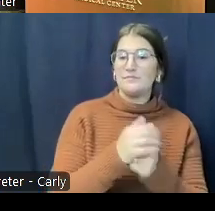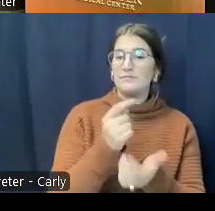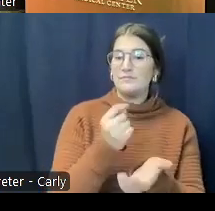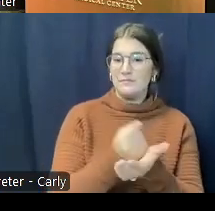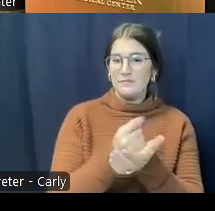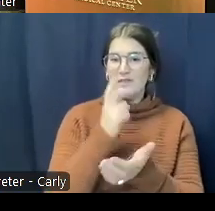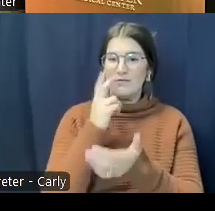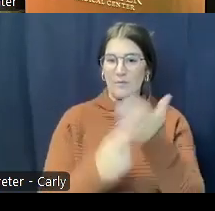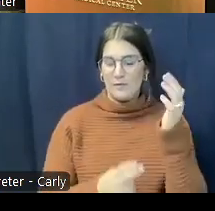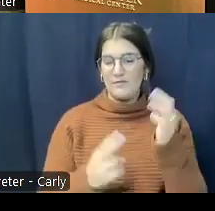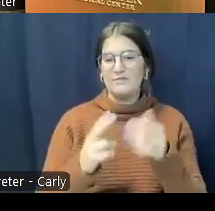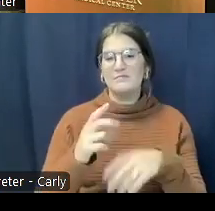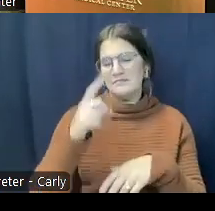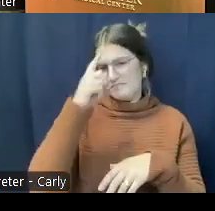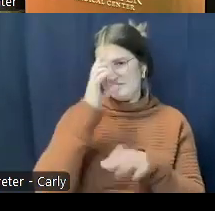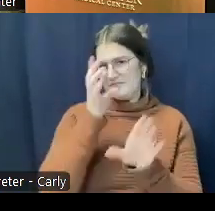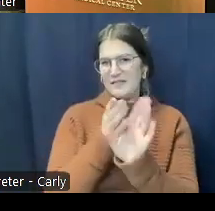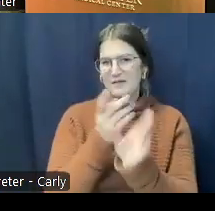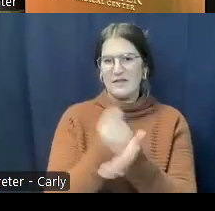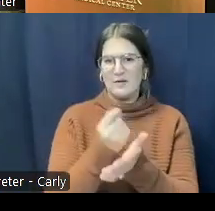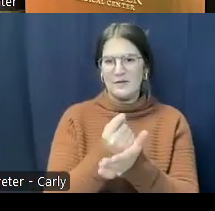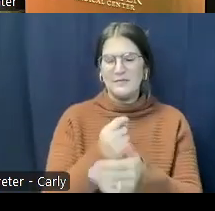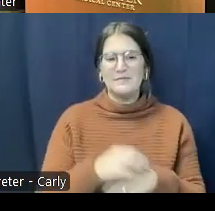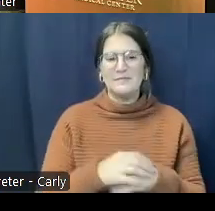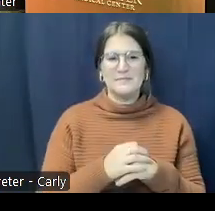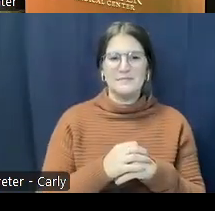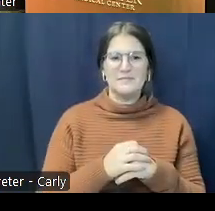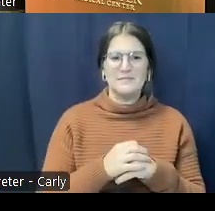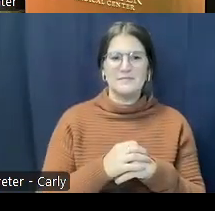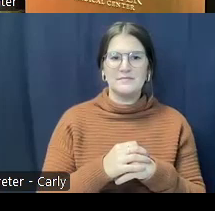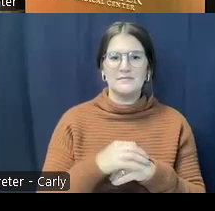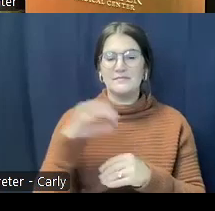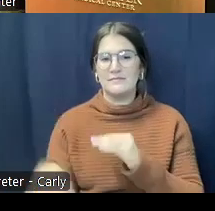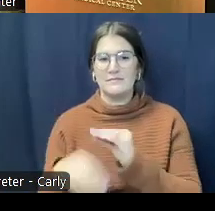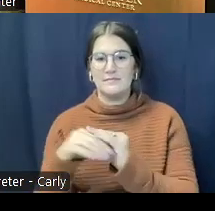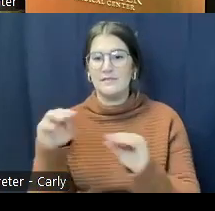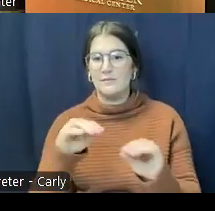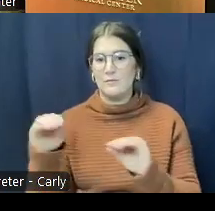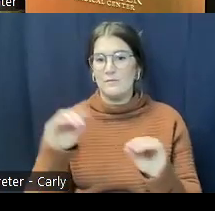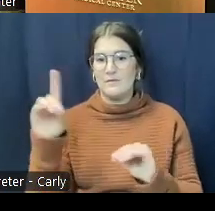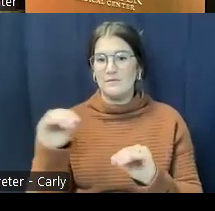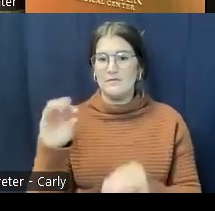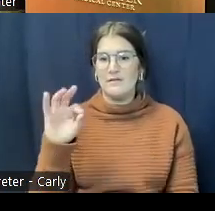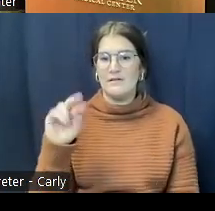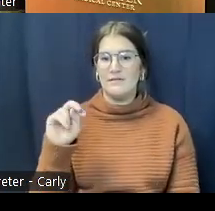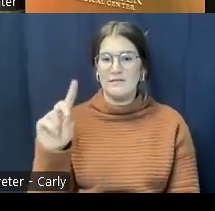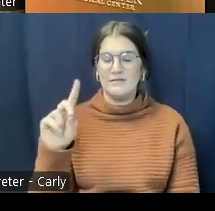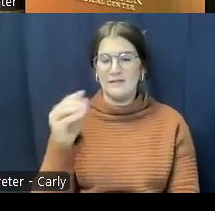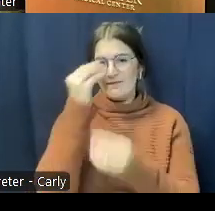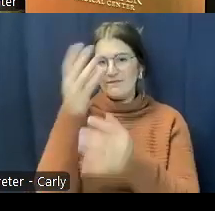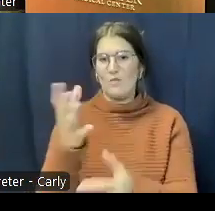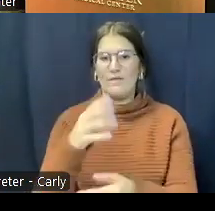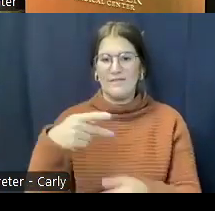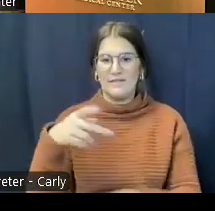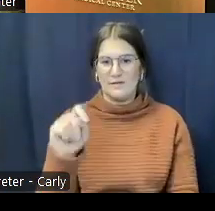both is psychotherapy, but with the crucial addition for movement disorders of FND-informed physical